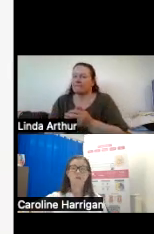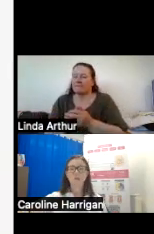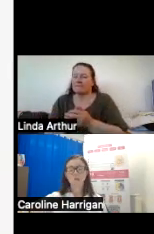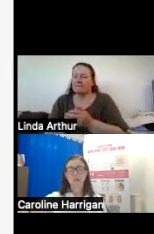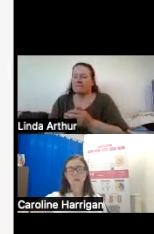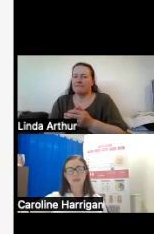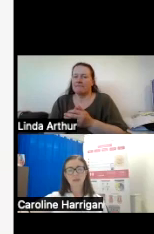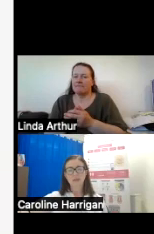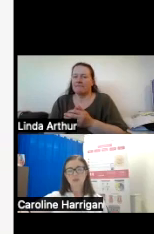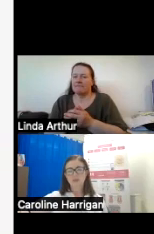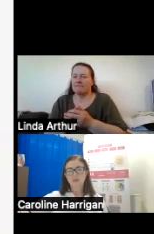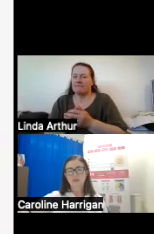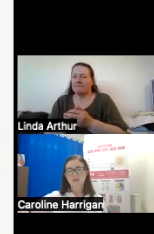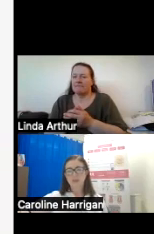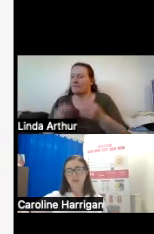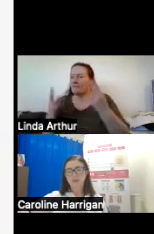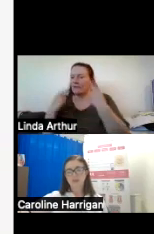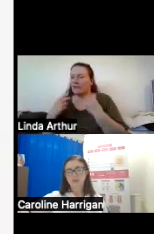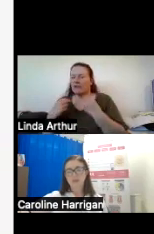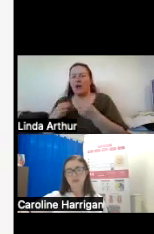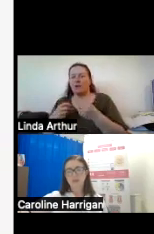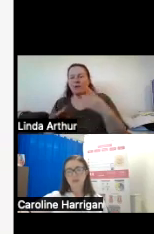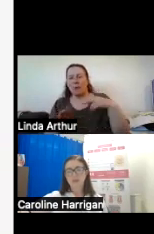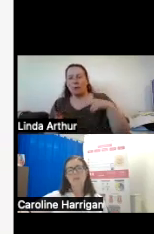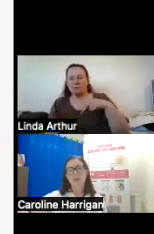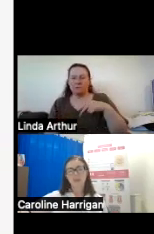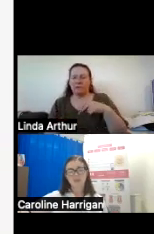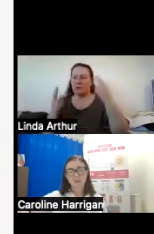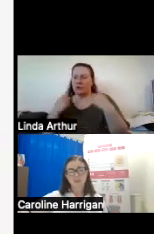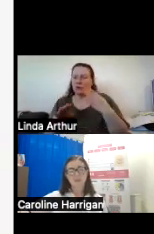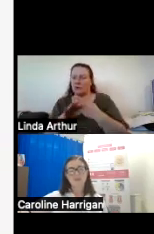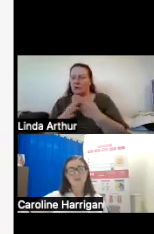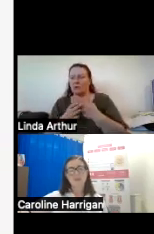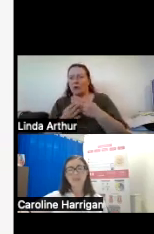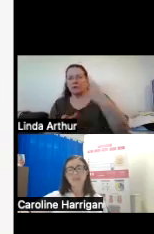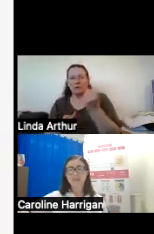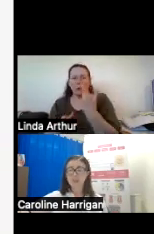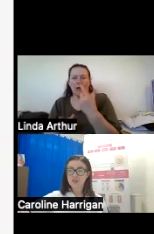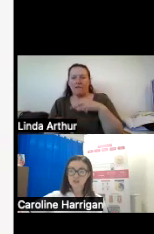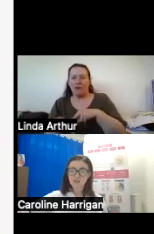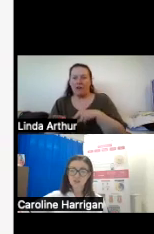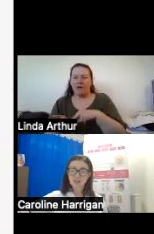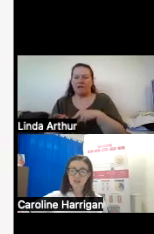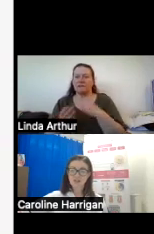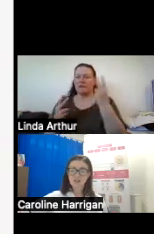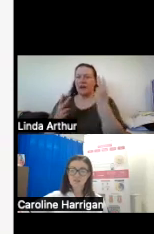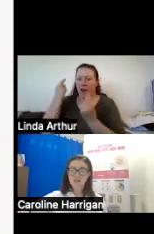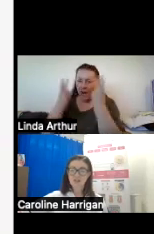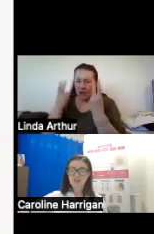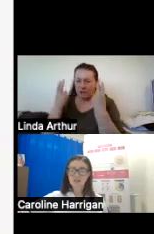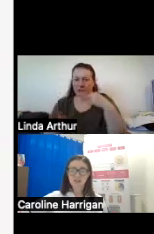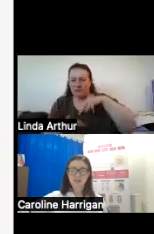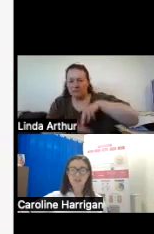my common ones would be like nurses are under 12 hours on their feet, hairdressers, canteen cooks are another kind of